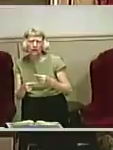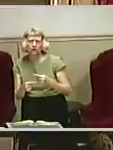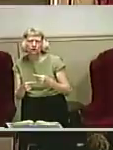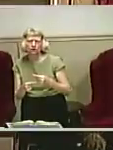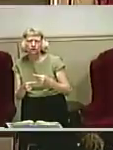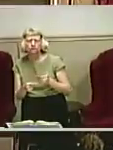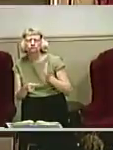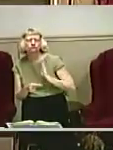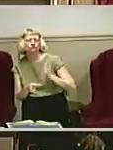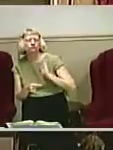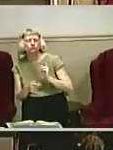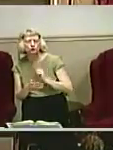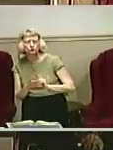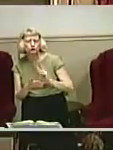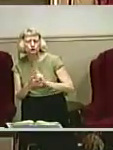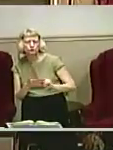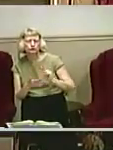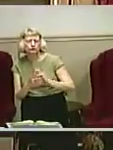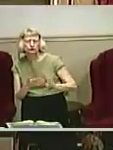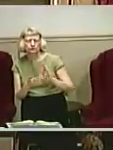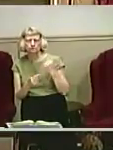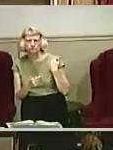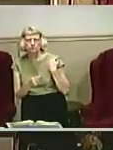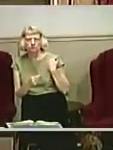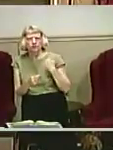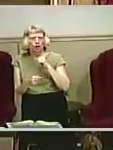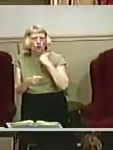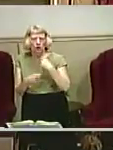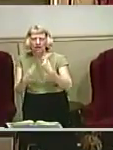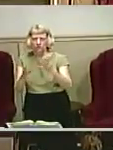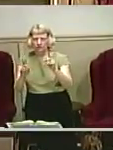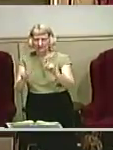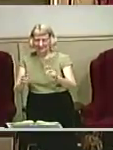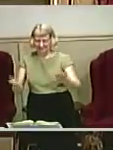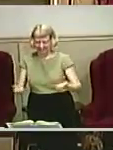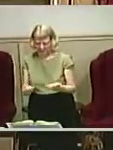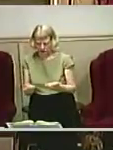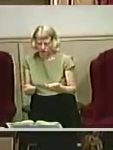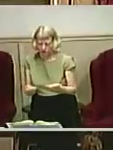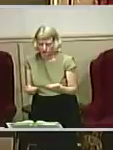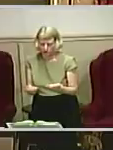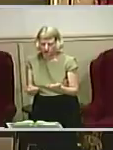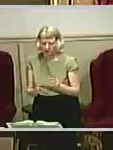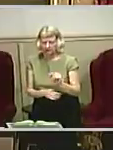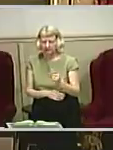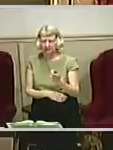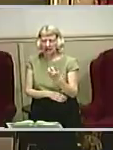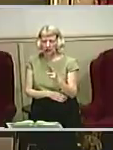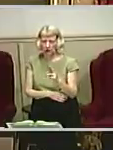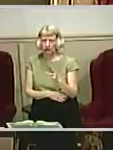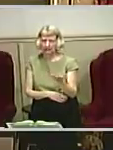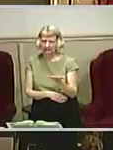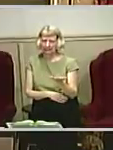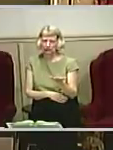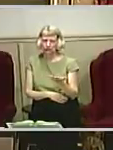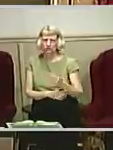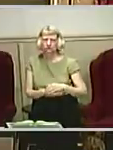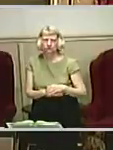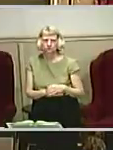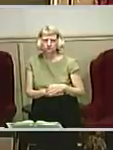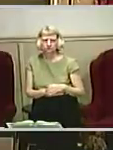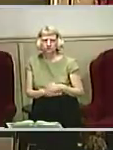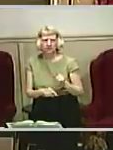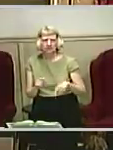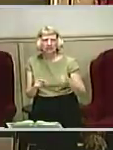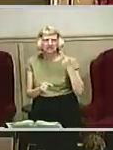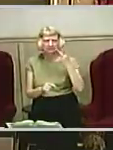did we study a couple weeks ago which led us into this? And I'm not going to do that here because although Taylor is here, you